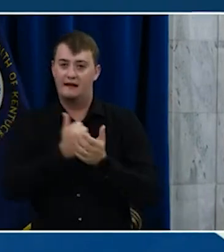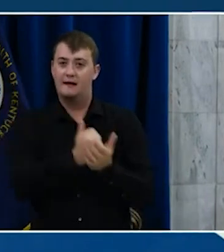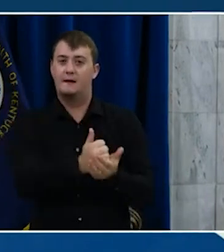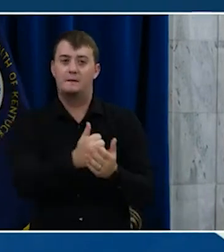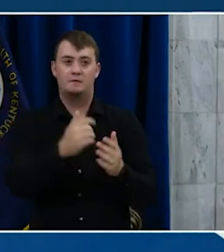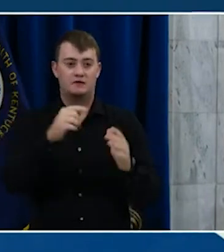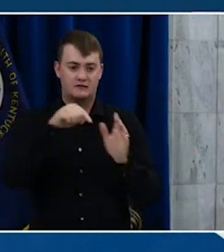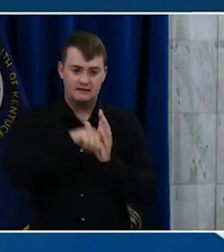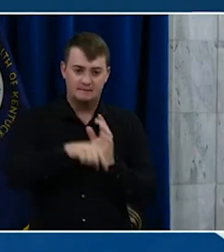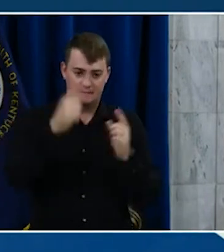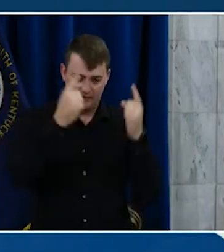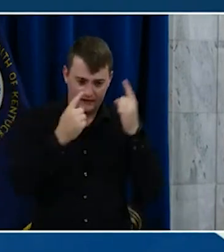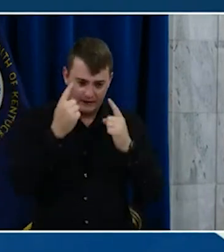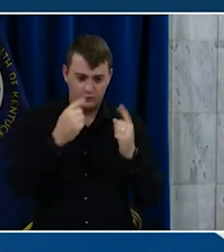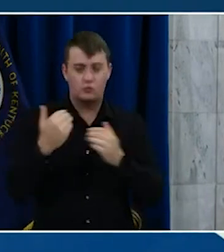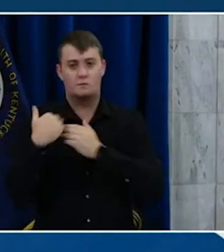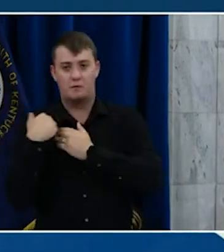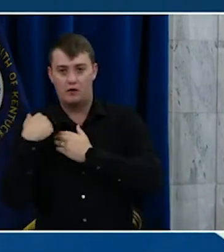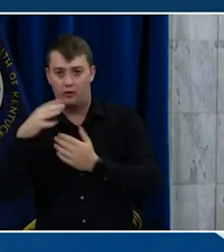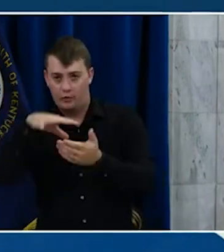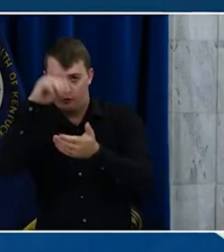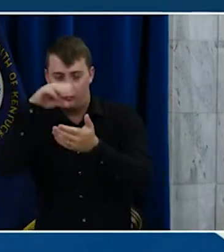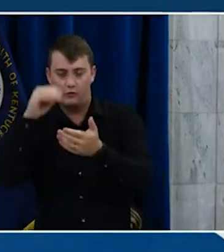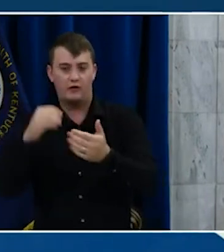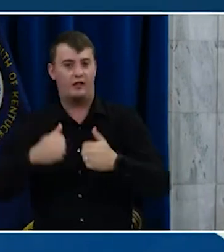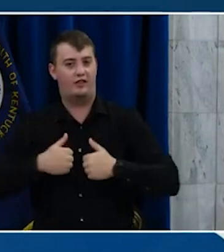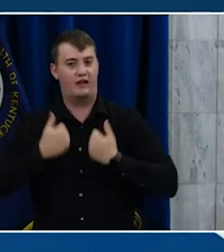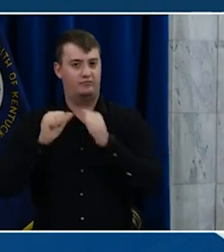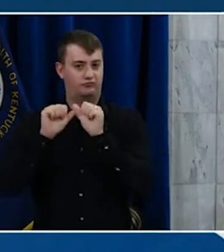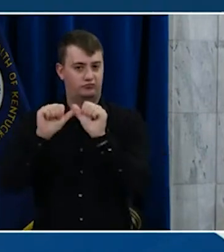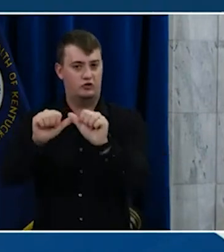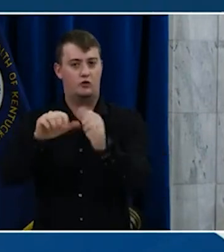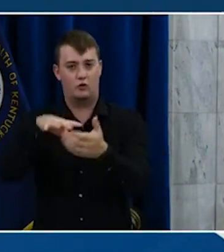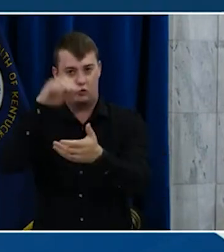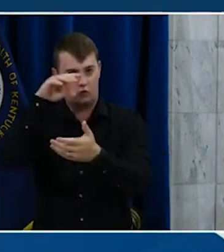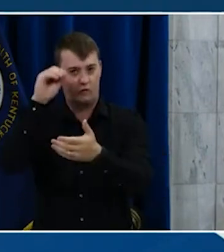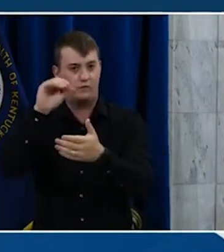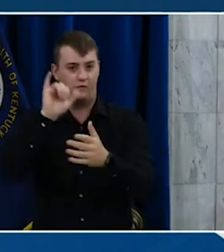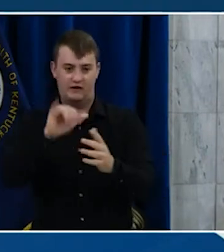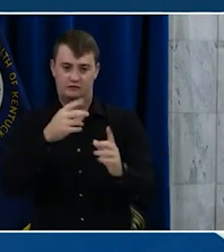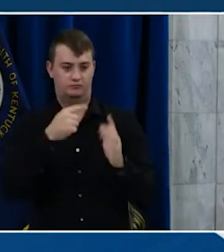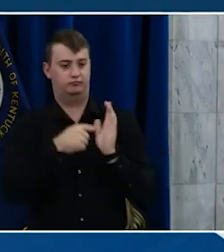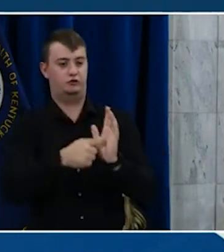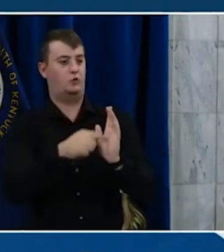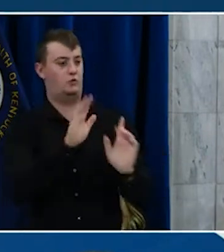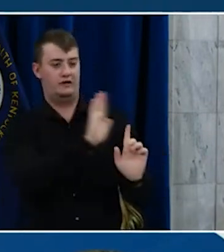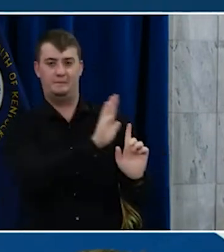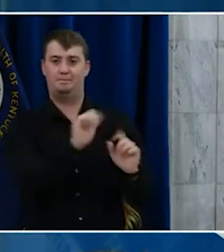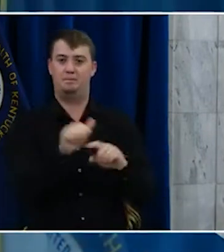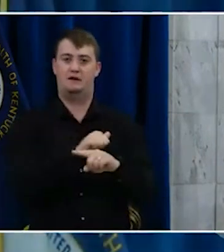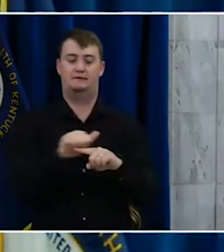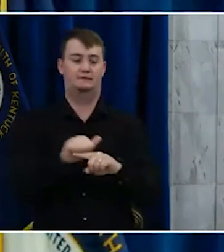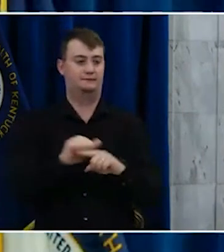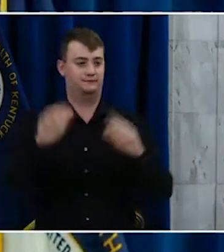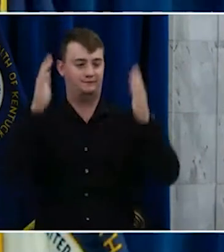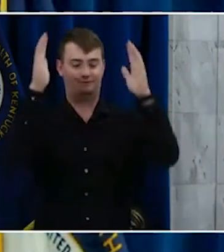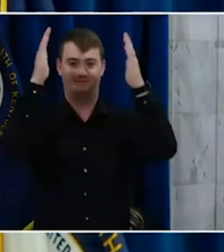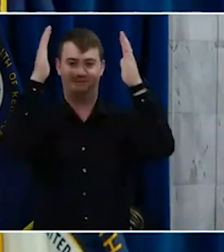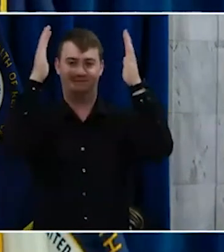critical thinkers, responsible learners, and lifelong learners, a staple of Alicia's educational practice.